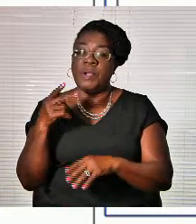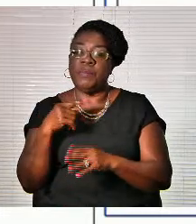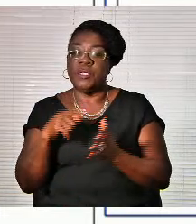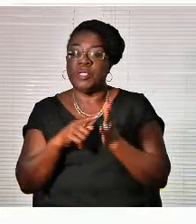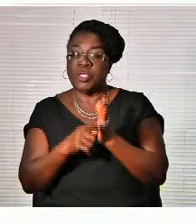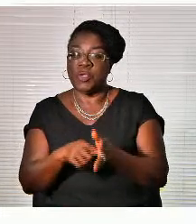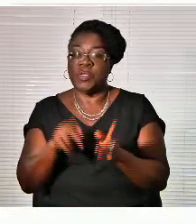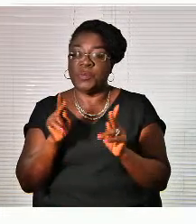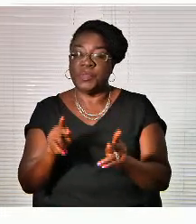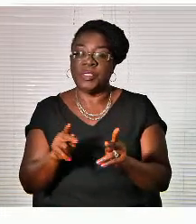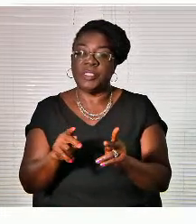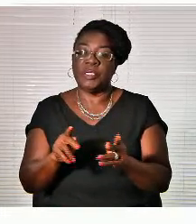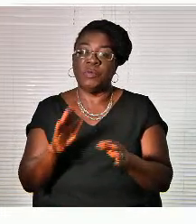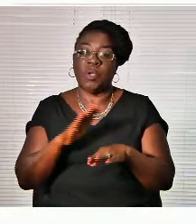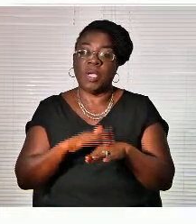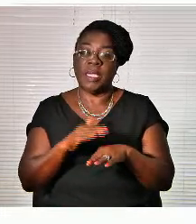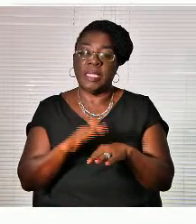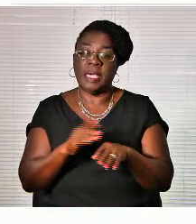Next slide.